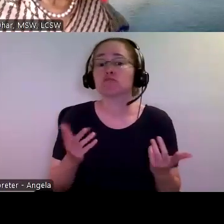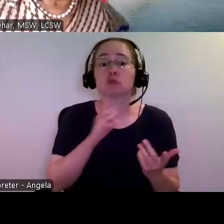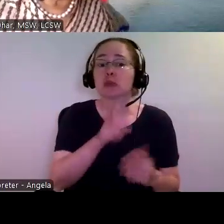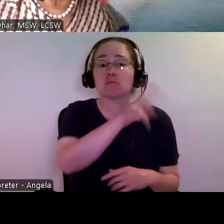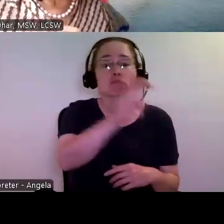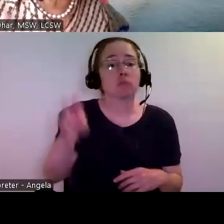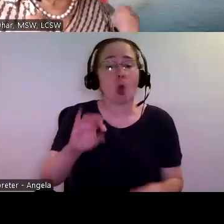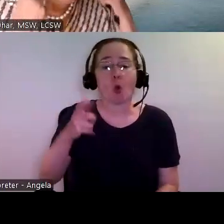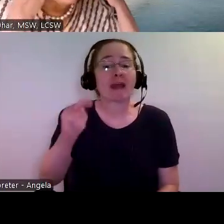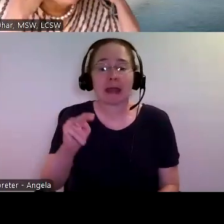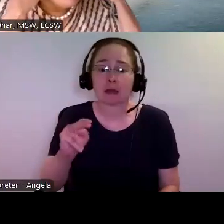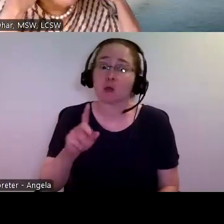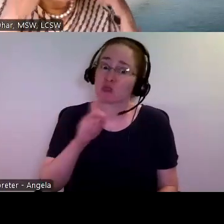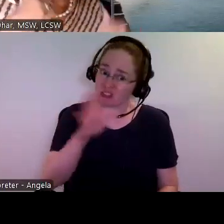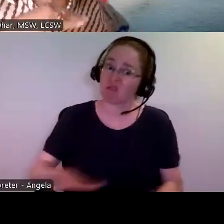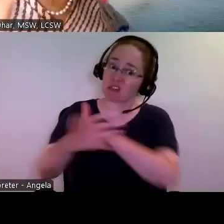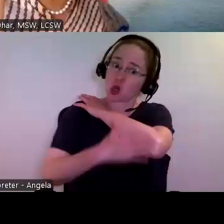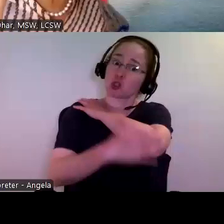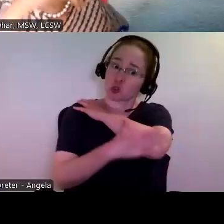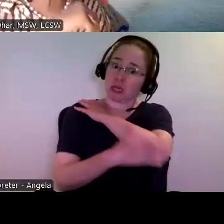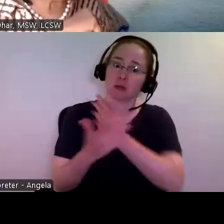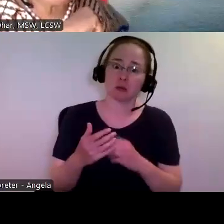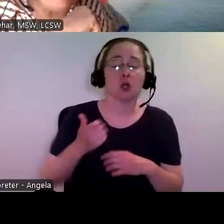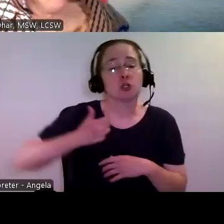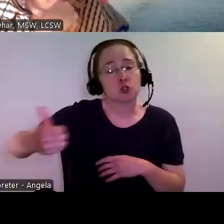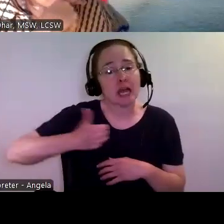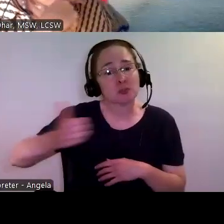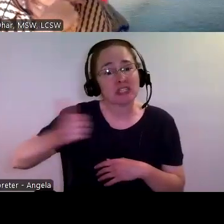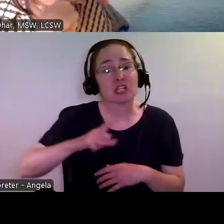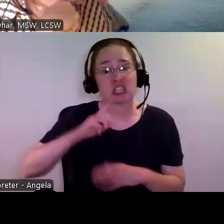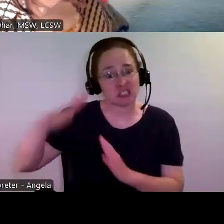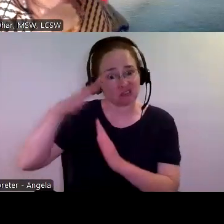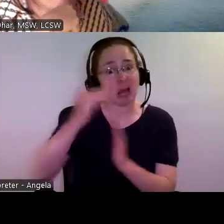around Oregon and actually nationally, transportation is way up there.